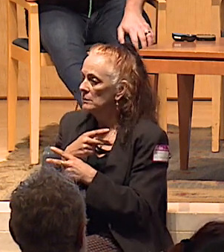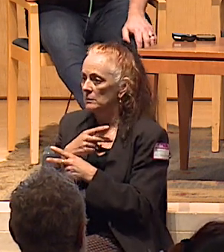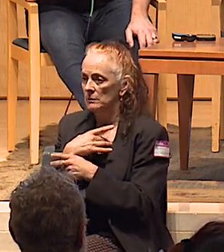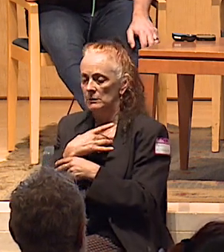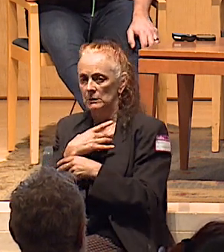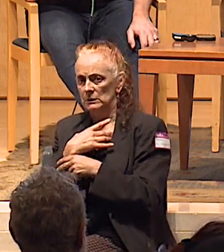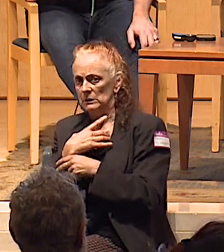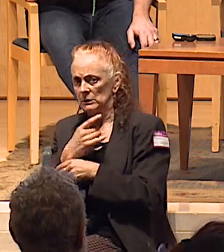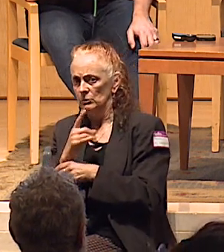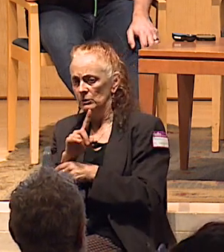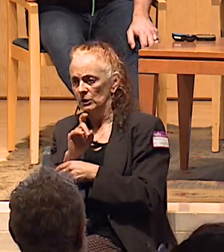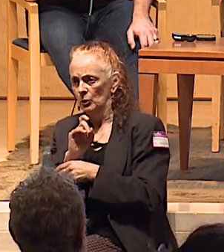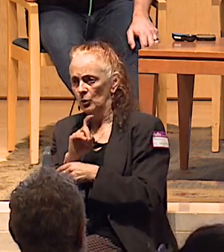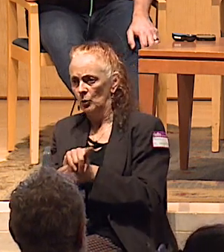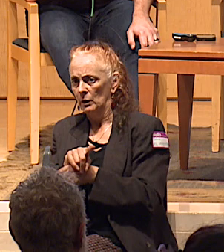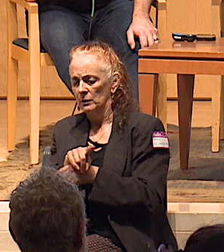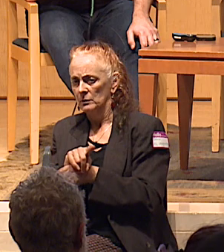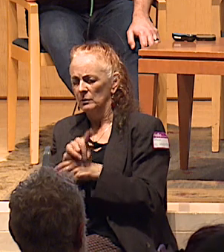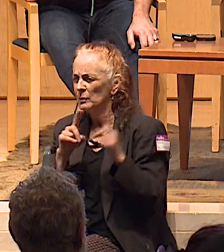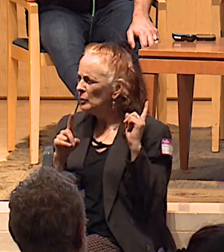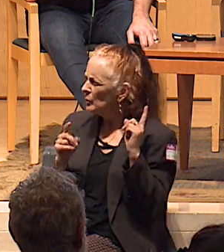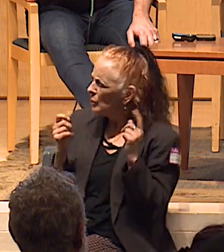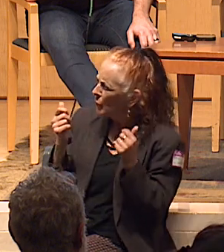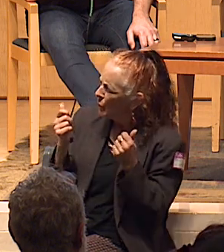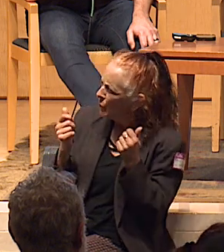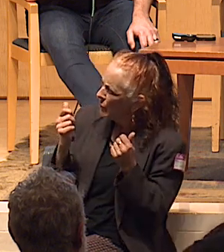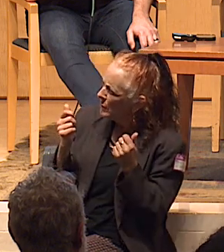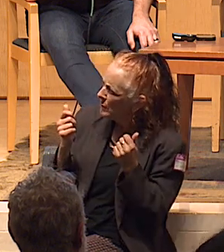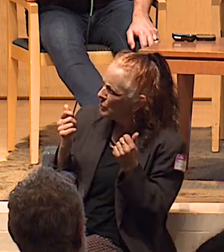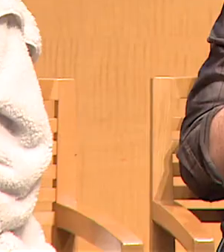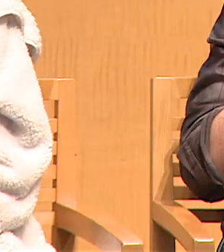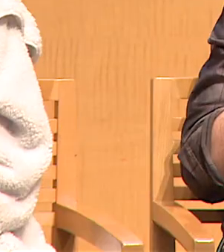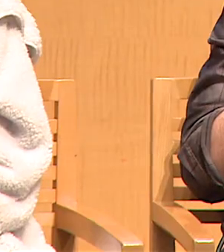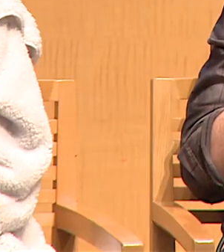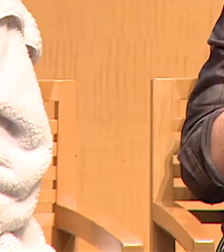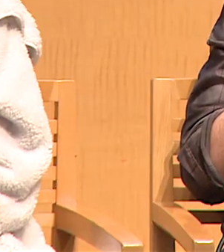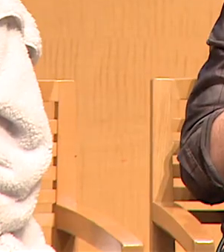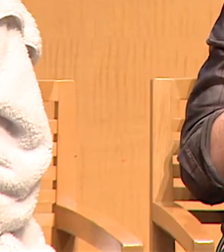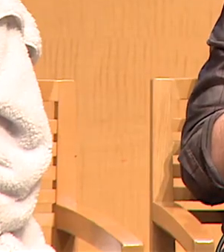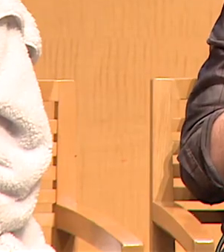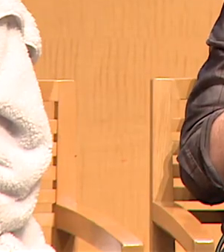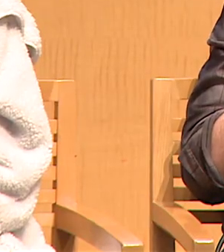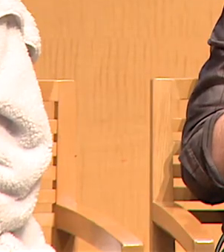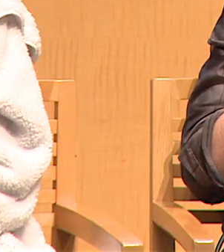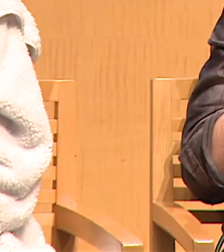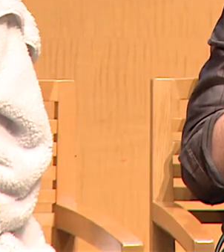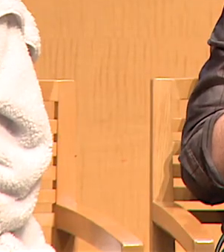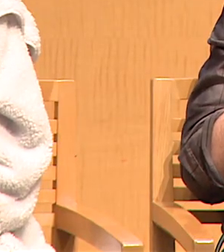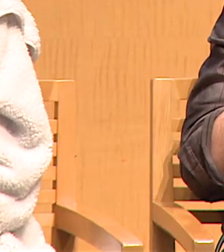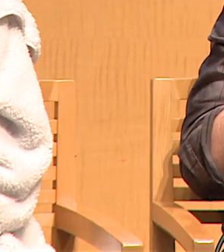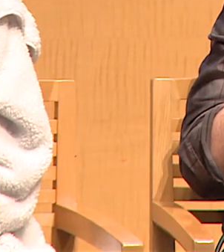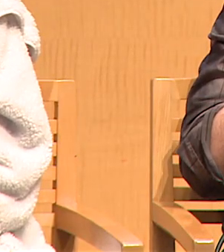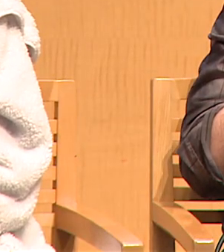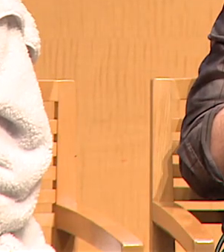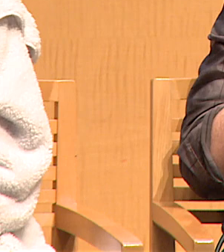interesting question. Like, just which country has better porn?